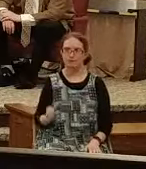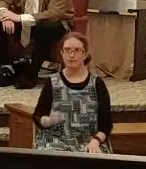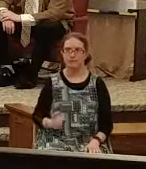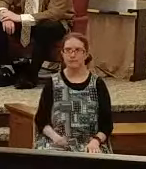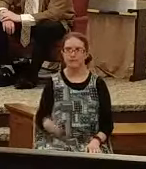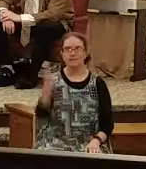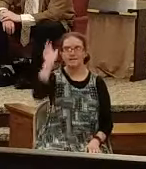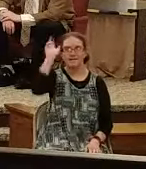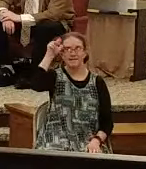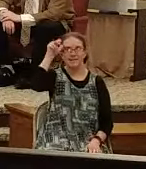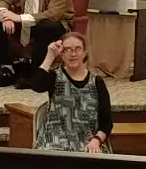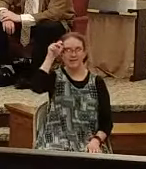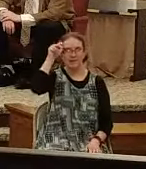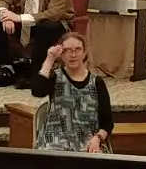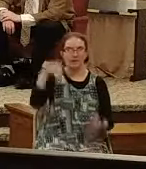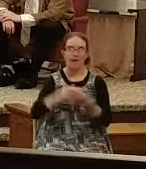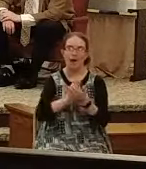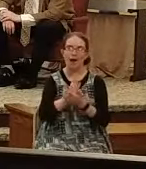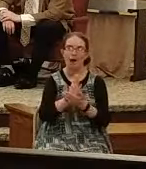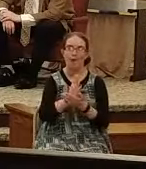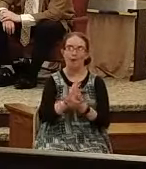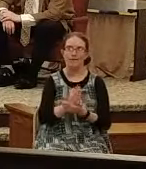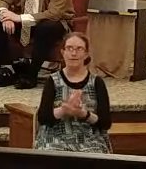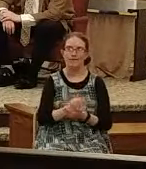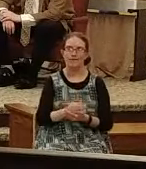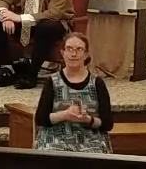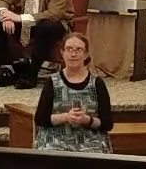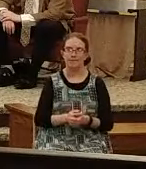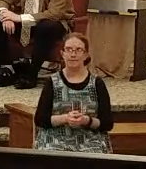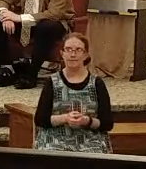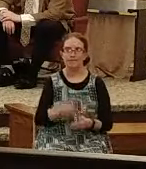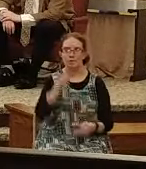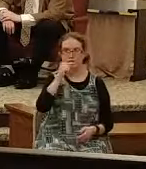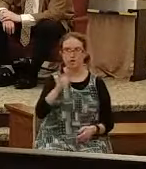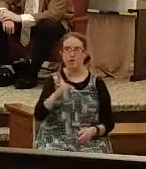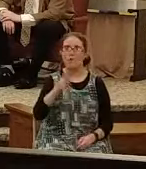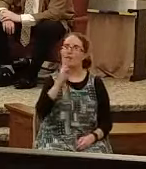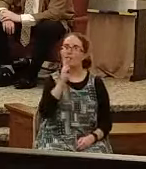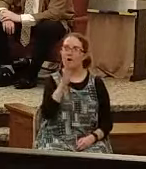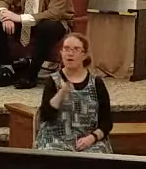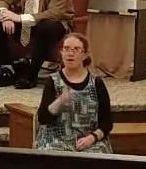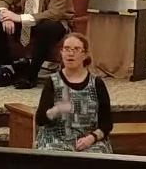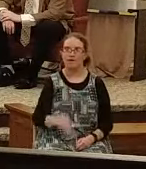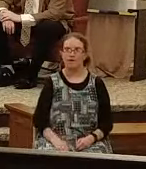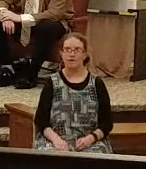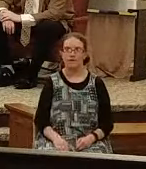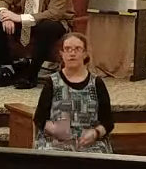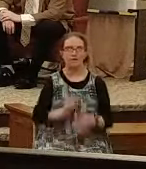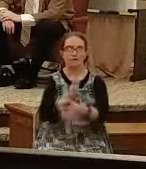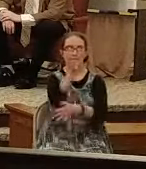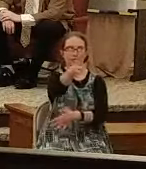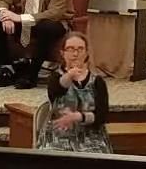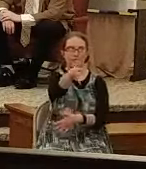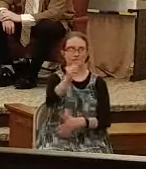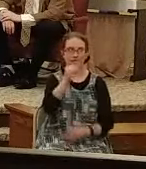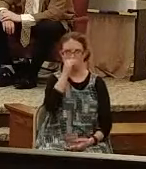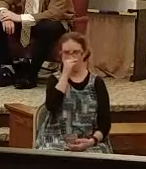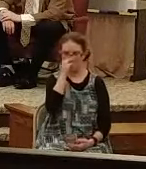And Satan, if you let him know what they are, is going to come after that.